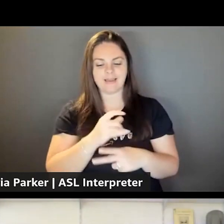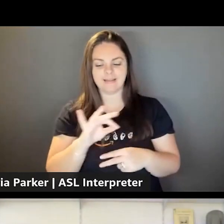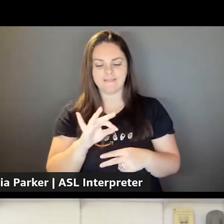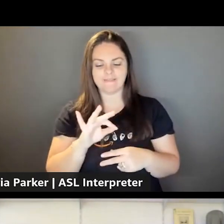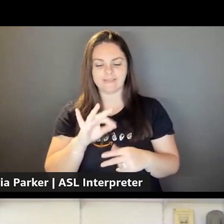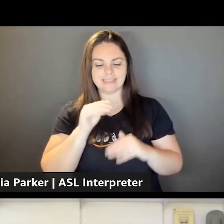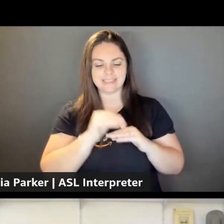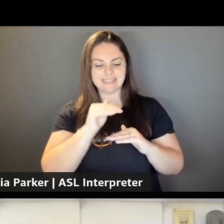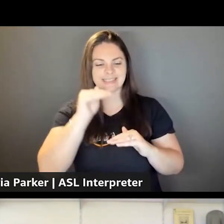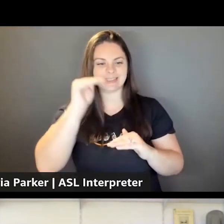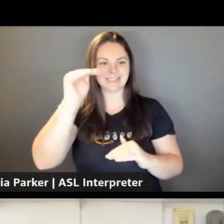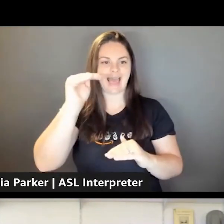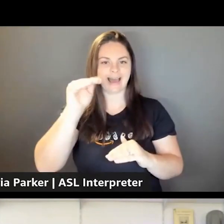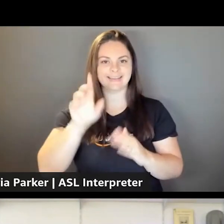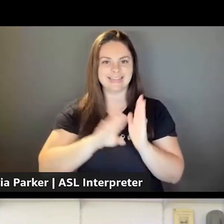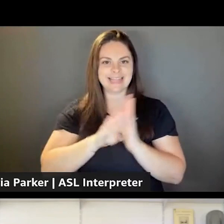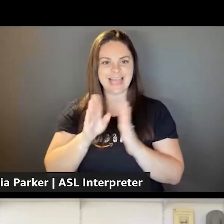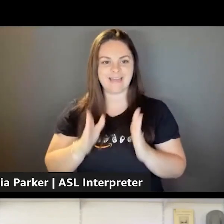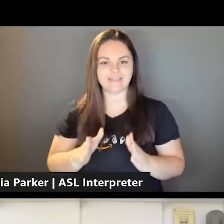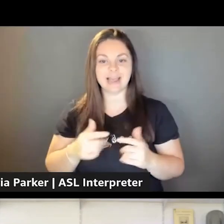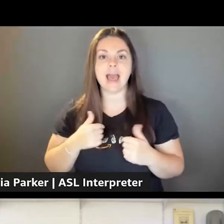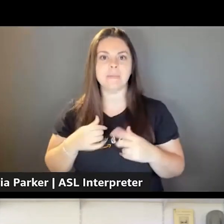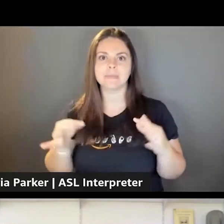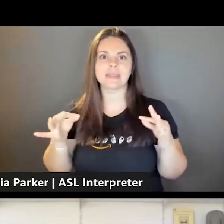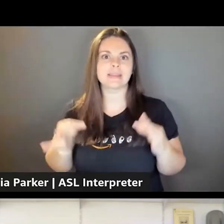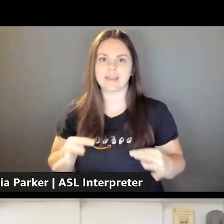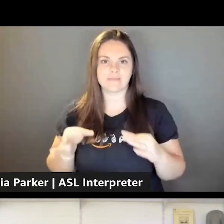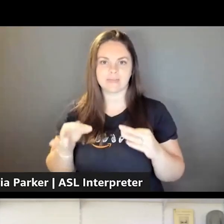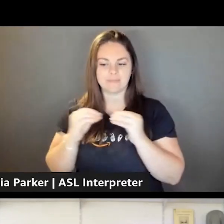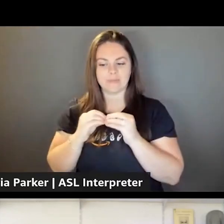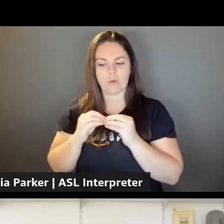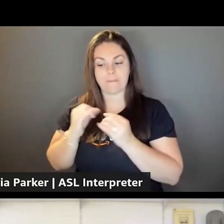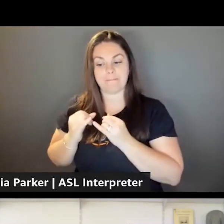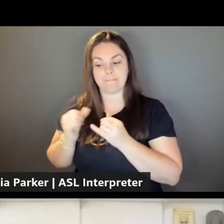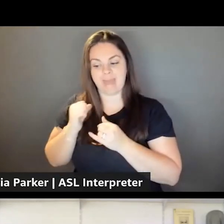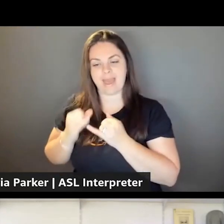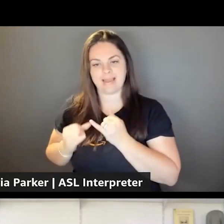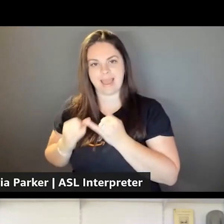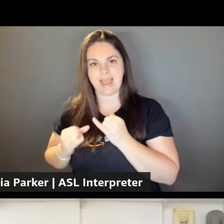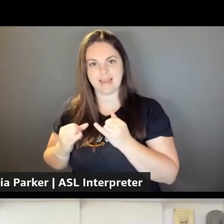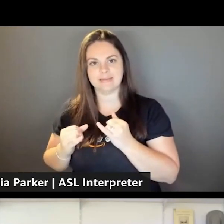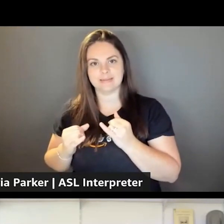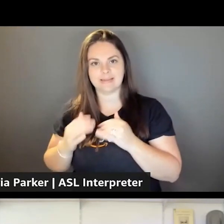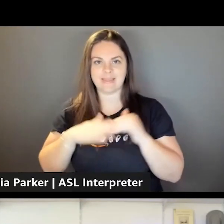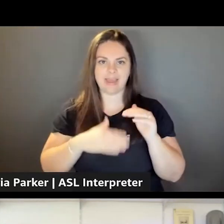Because I'm way more on the back end side than I am the front end, but I can